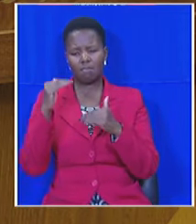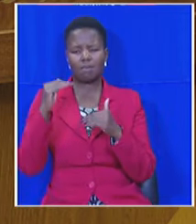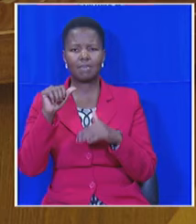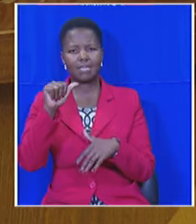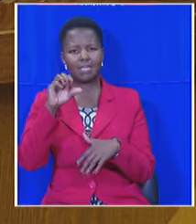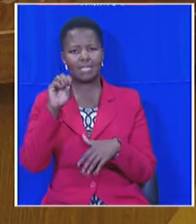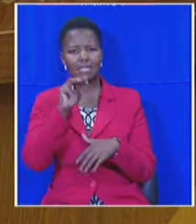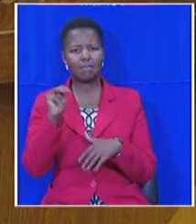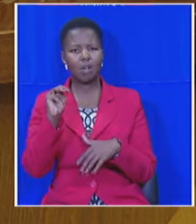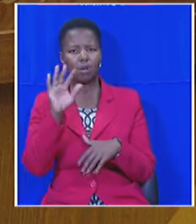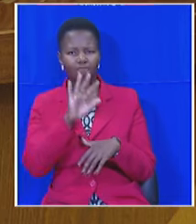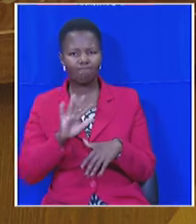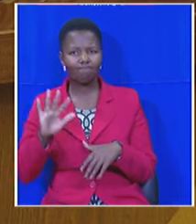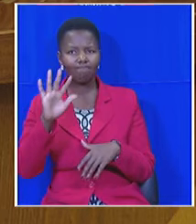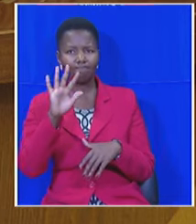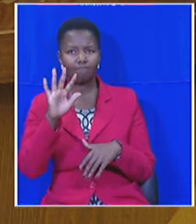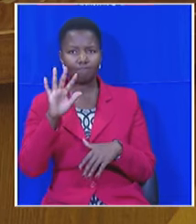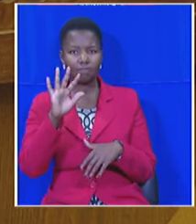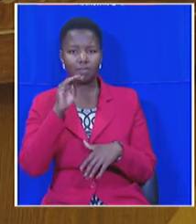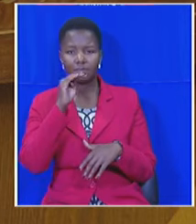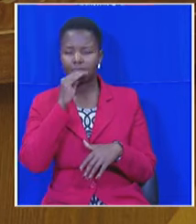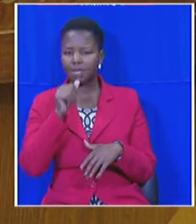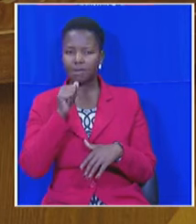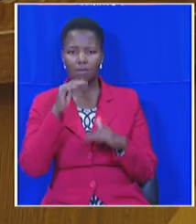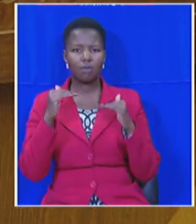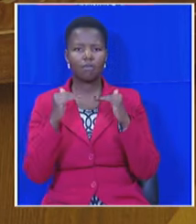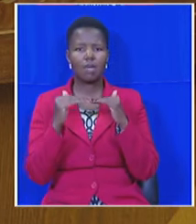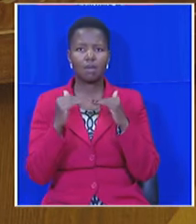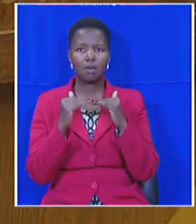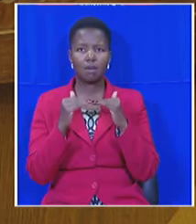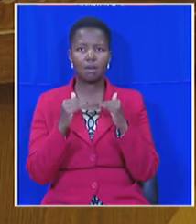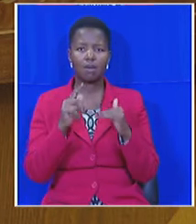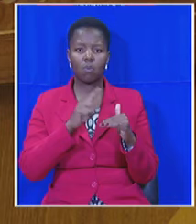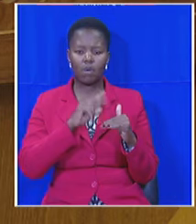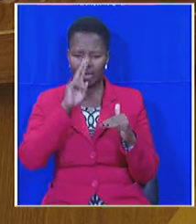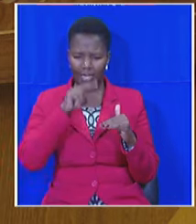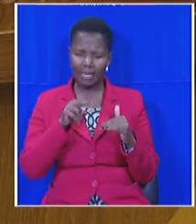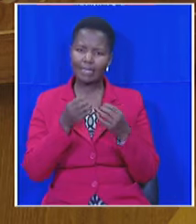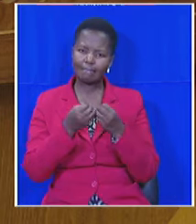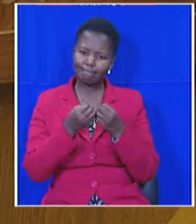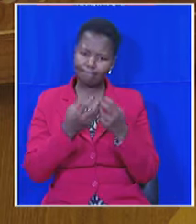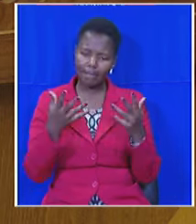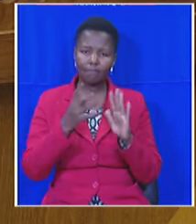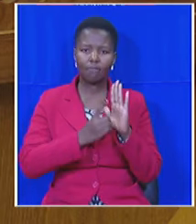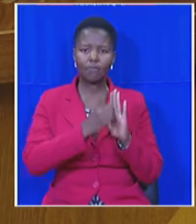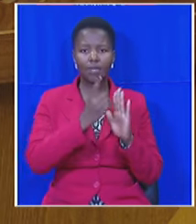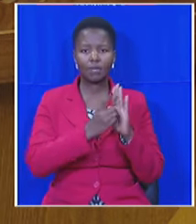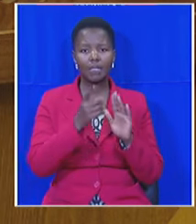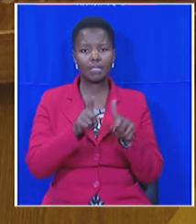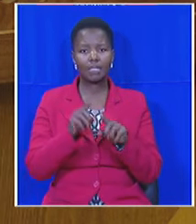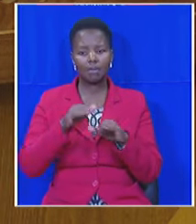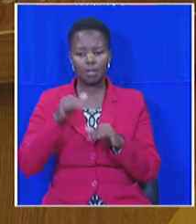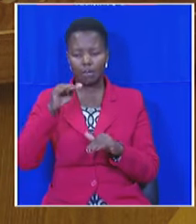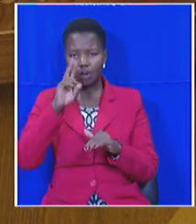million last year. It is just not fair when there's so much need for development and more land to be